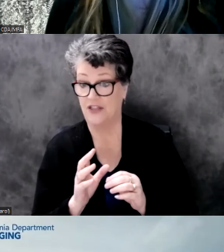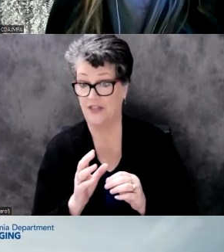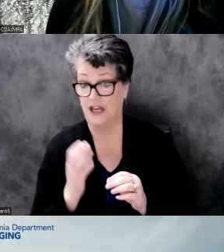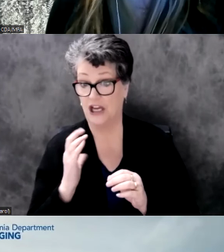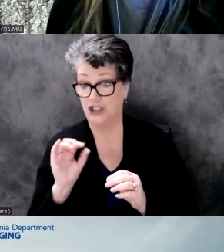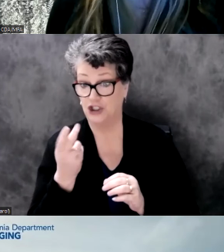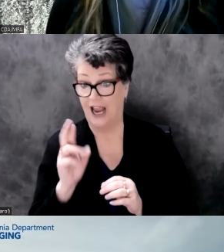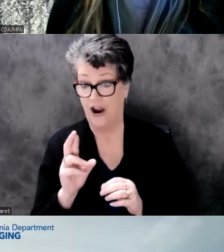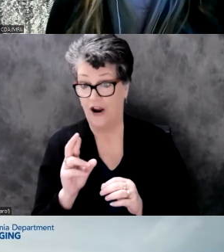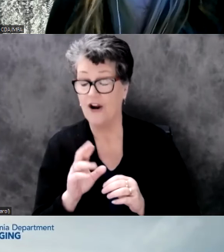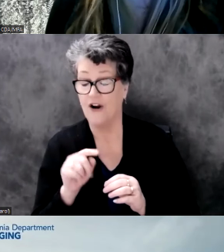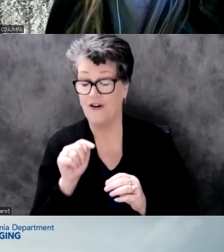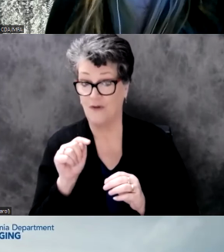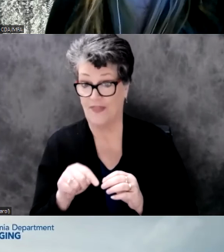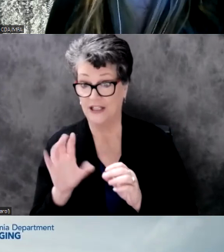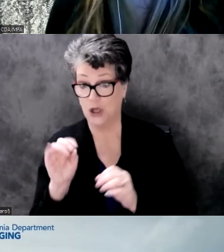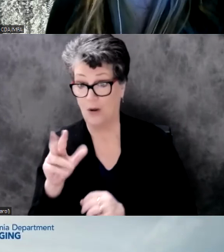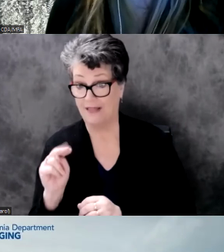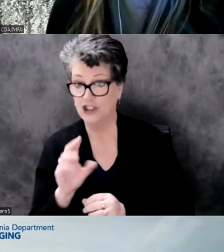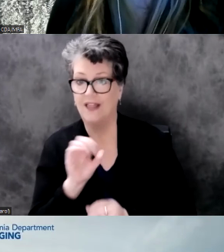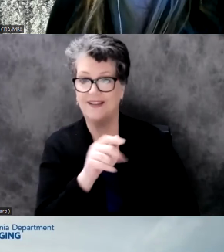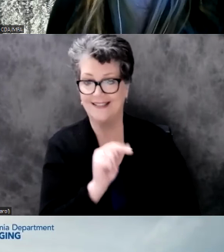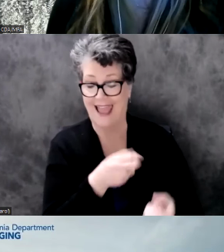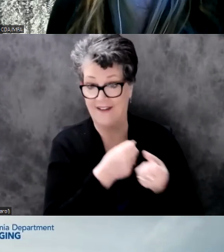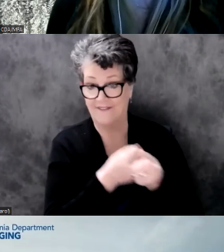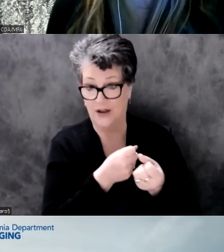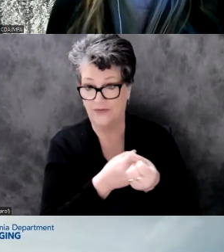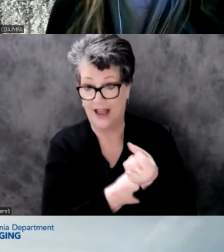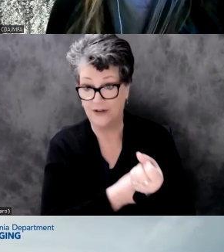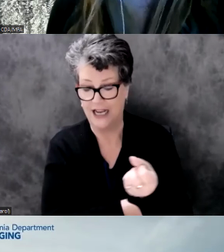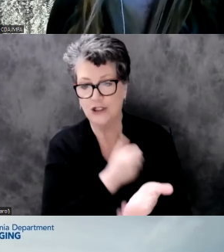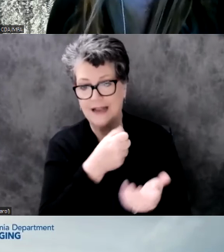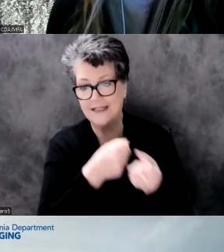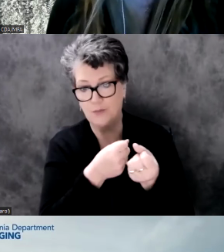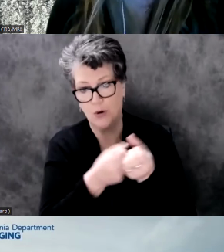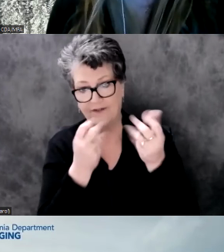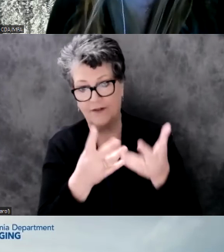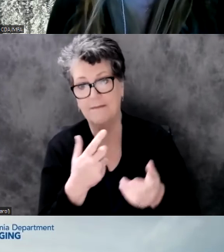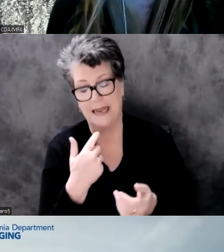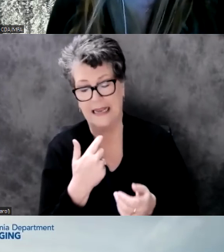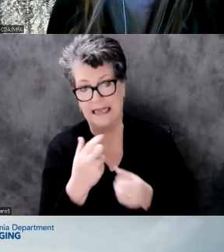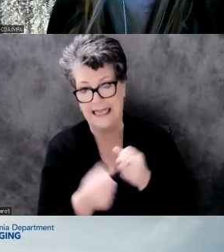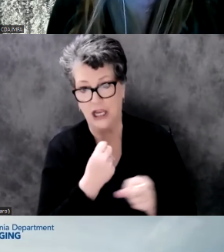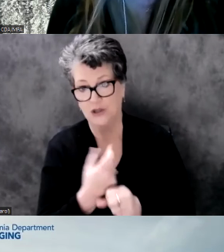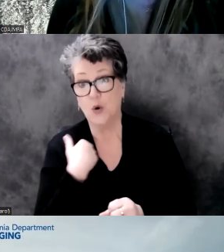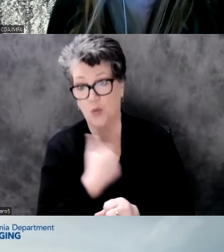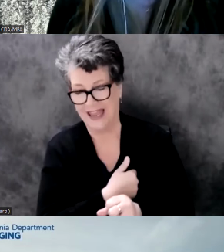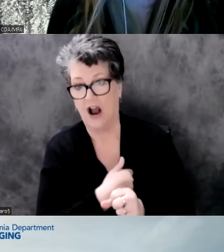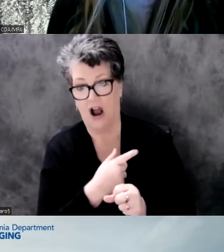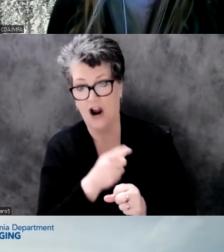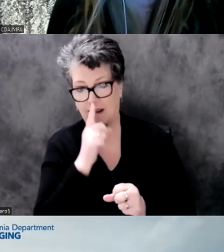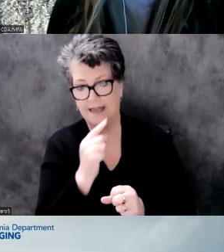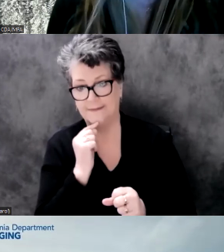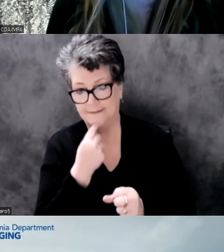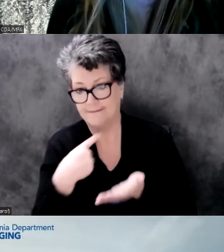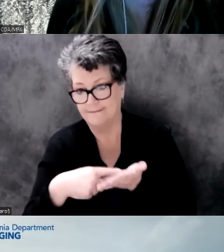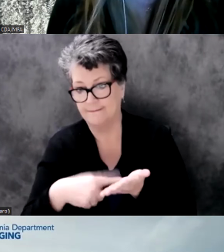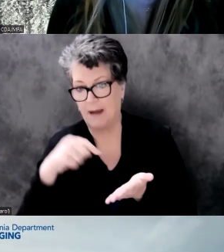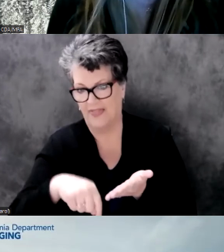that the SCAN Foundation has supported for many years. We are in deep discussion about this